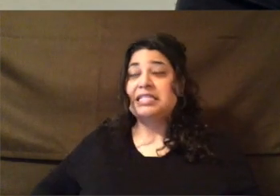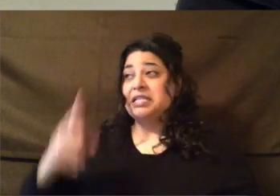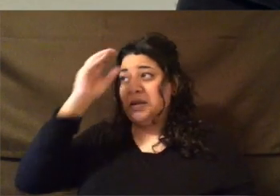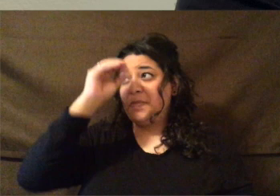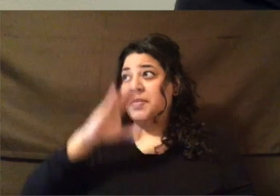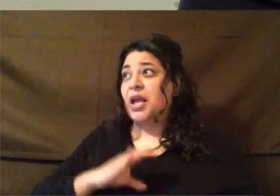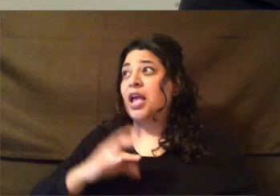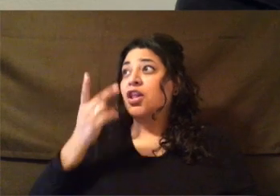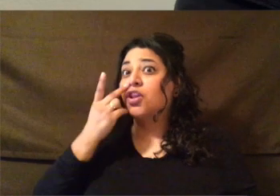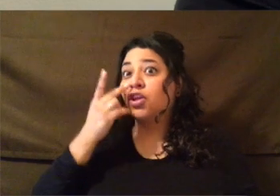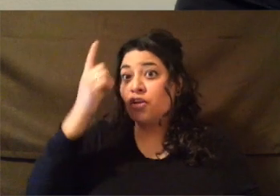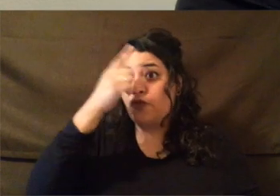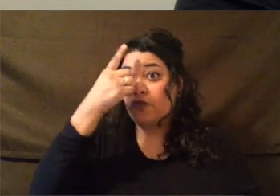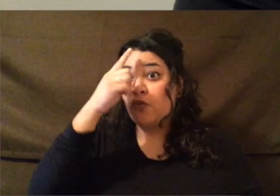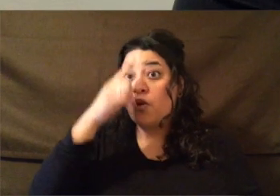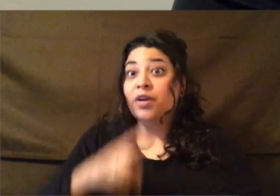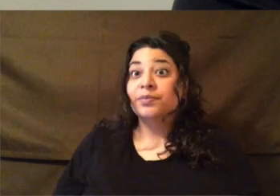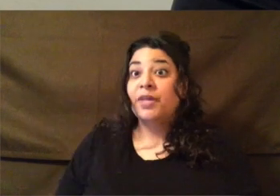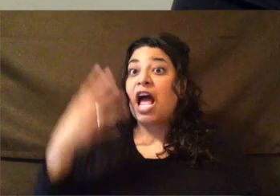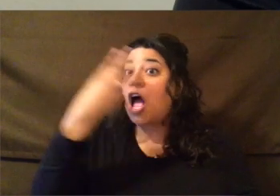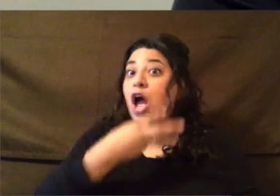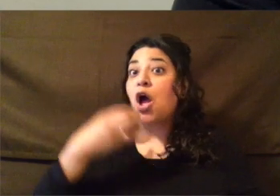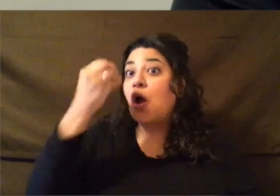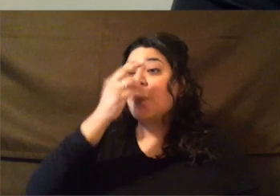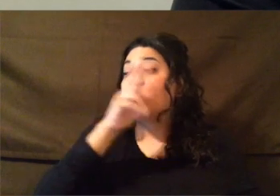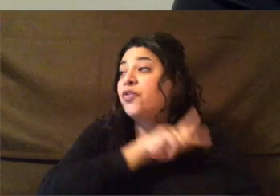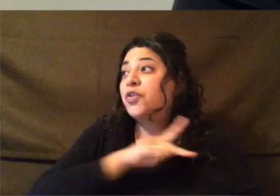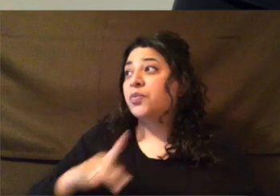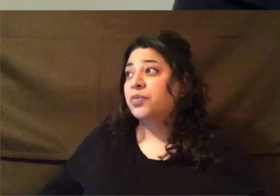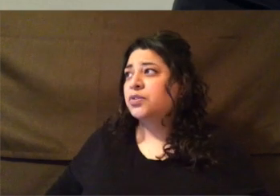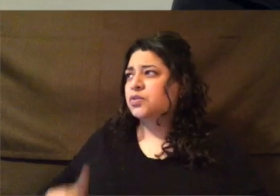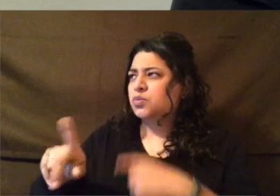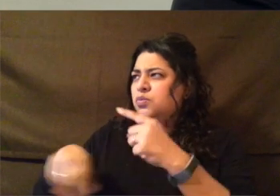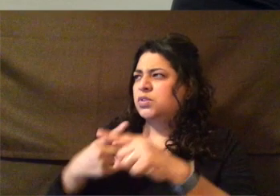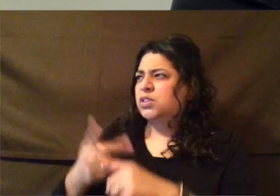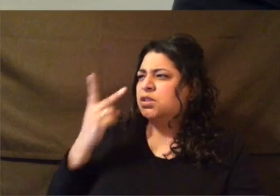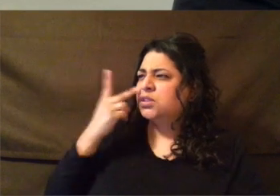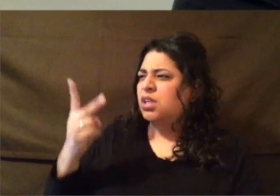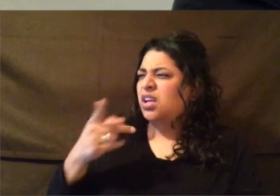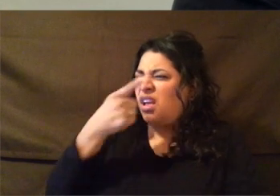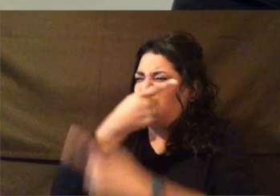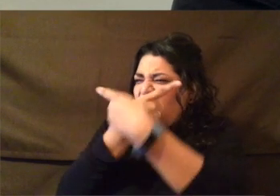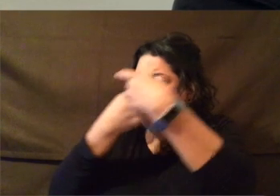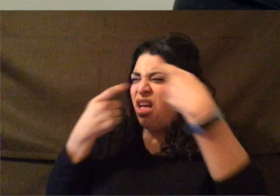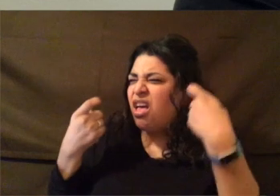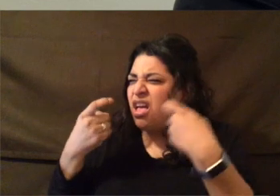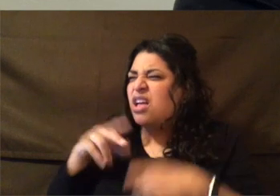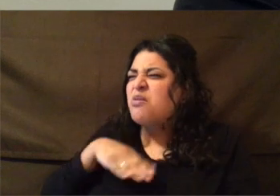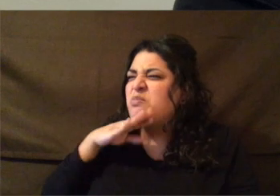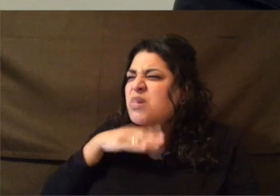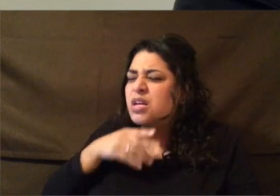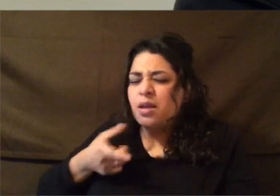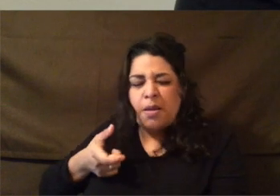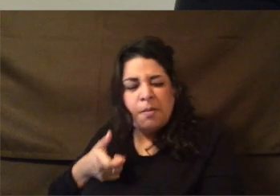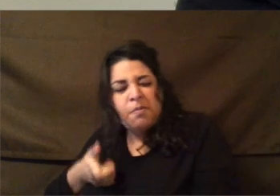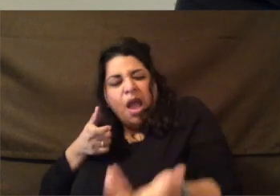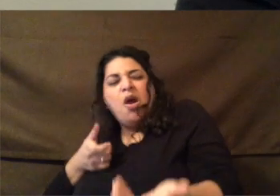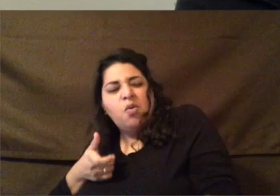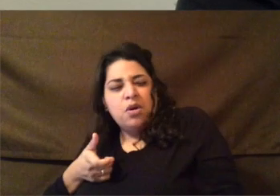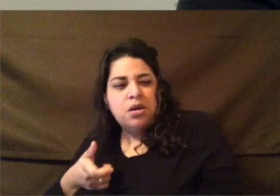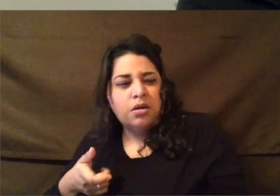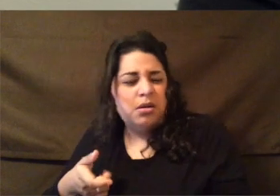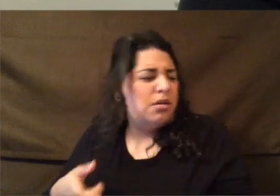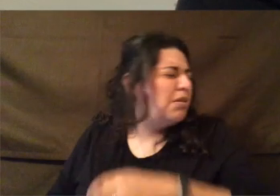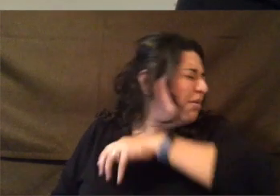forest too. And what were they looking for? A beautiful princess. And so when they came upon an ugly warthog, they shot